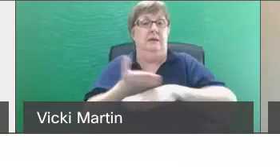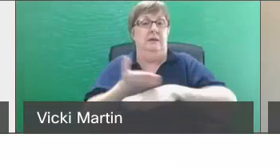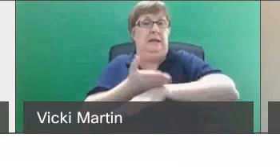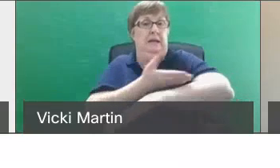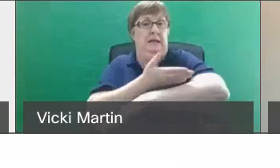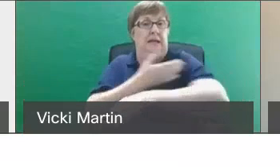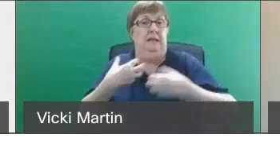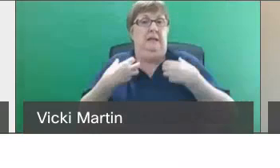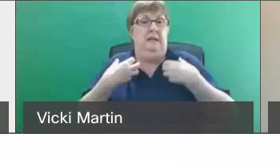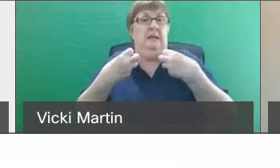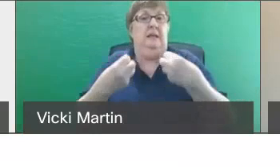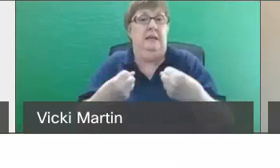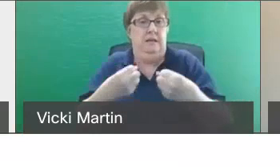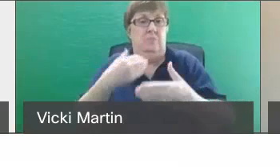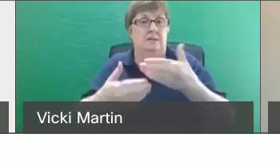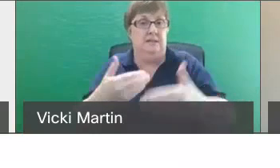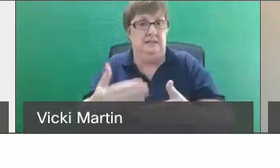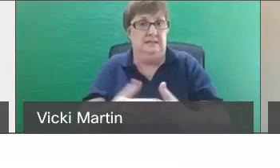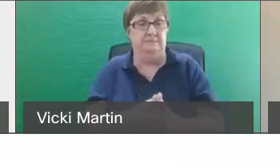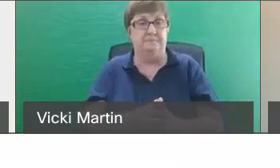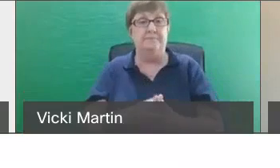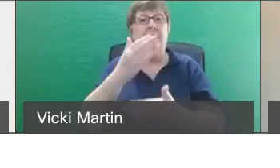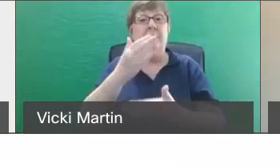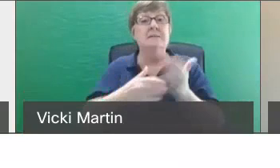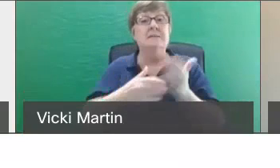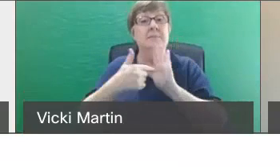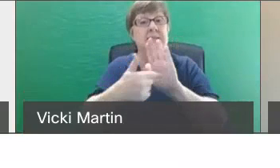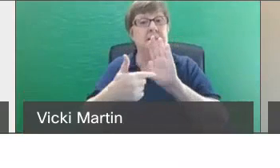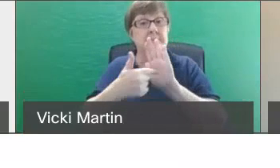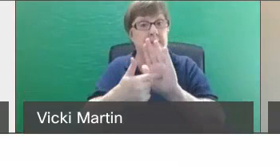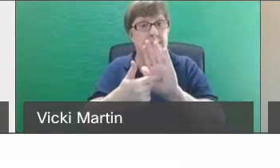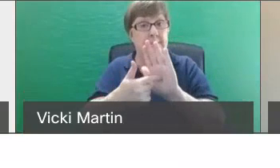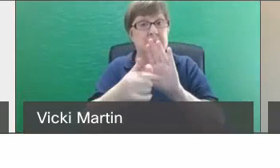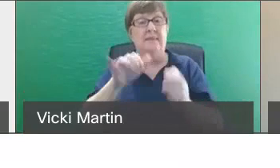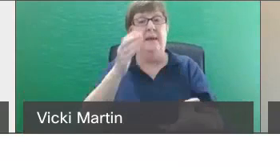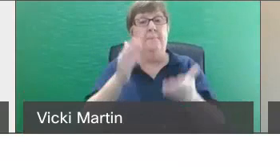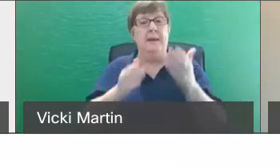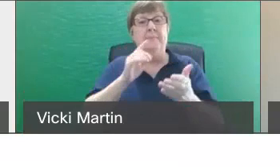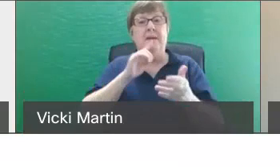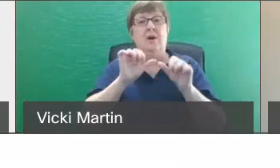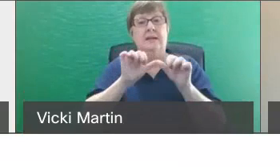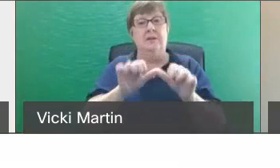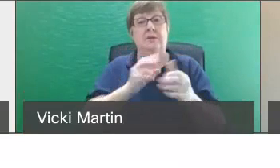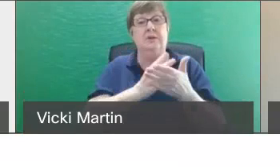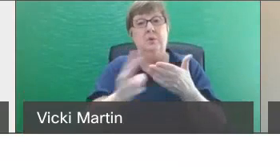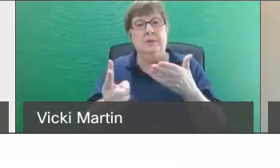Some symptoms that are present for 2 or more consecutive weeks, that's feeling of